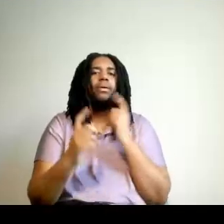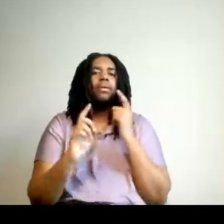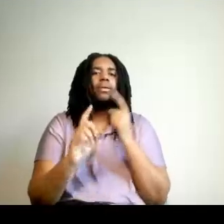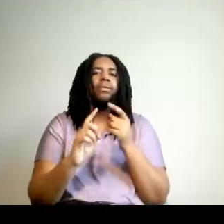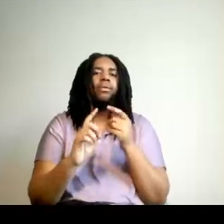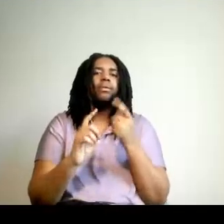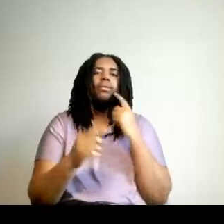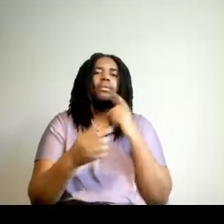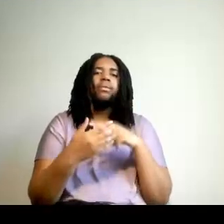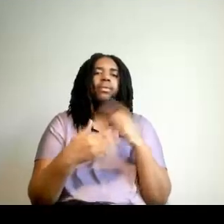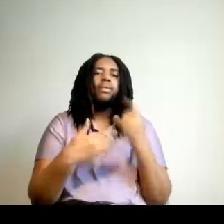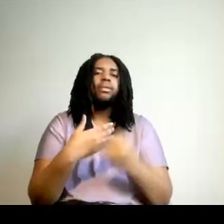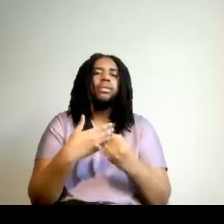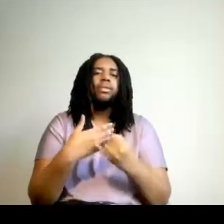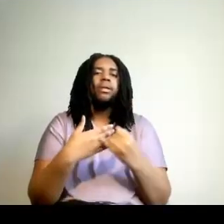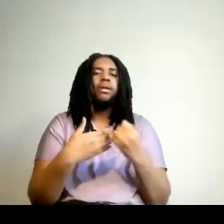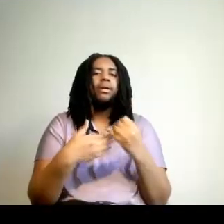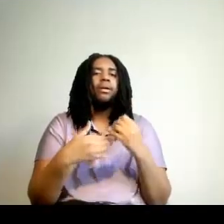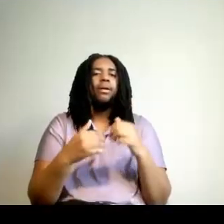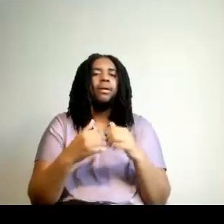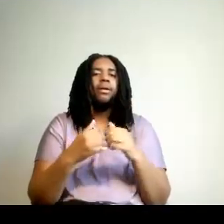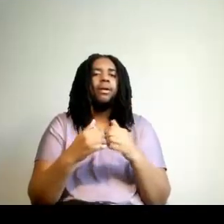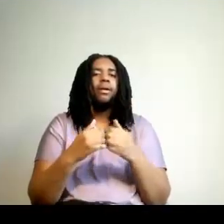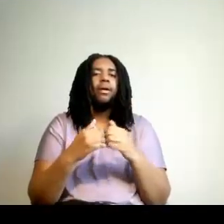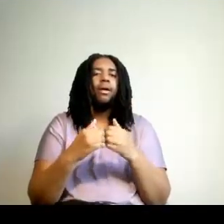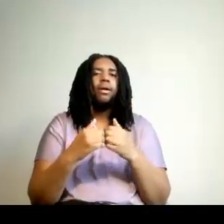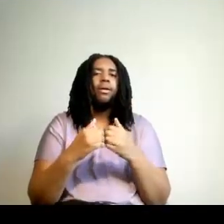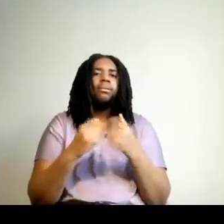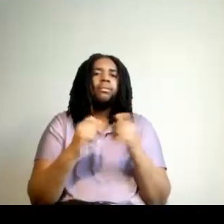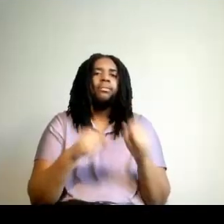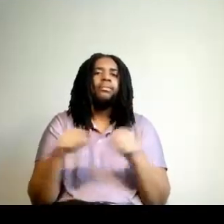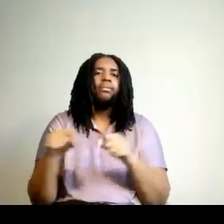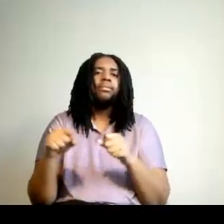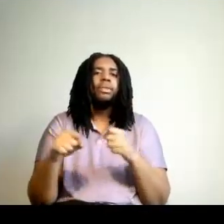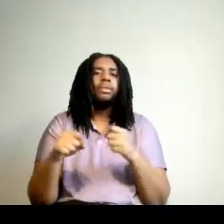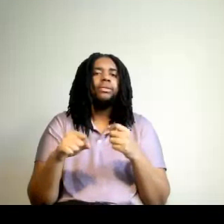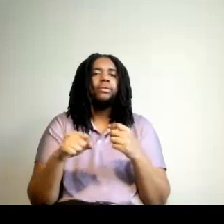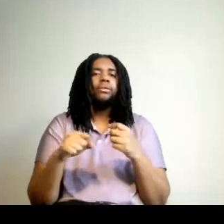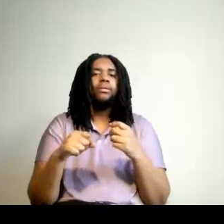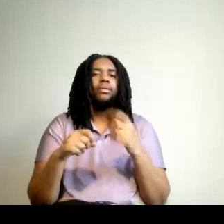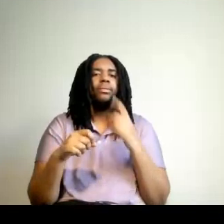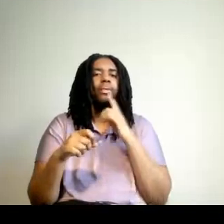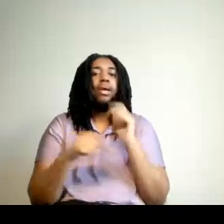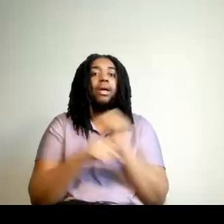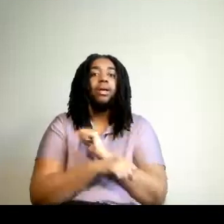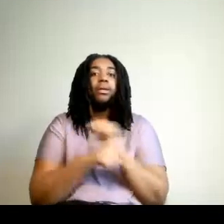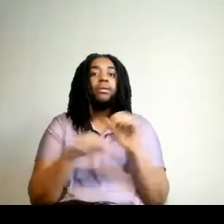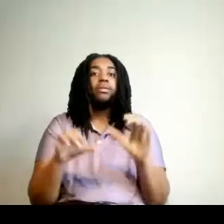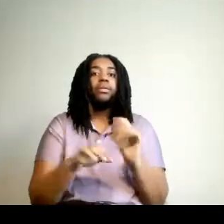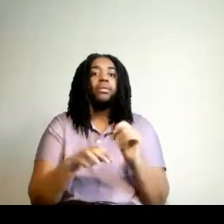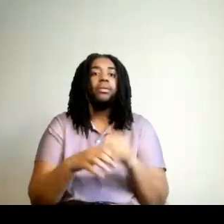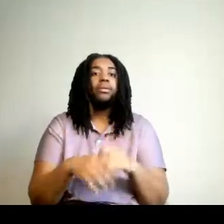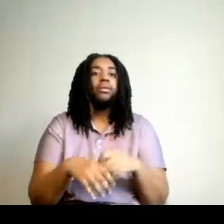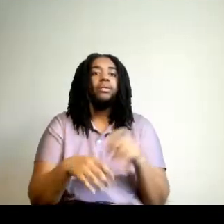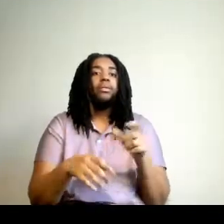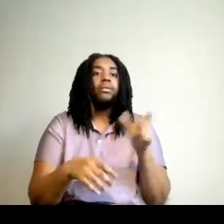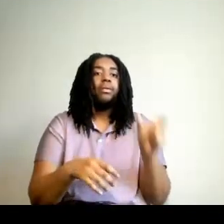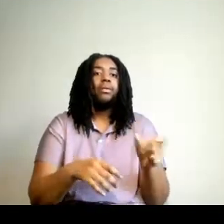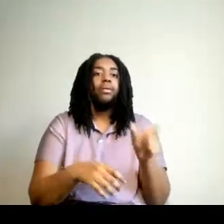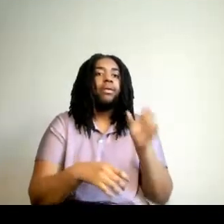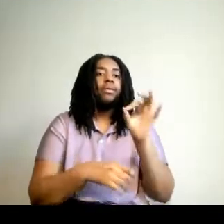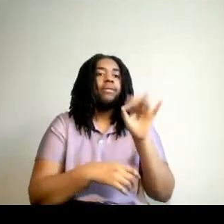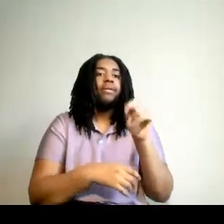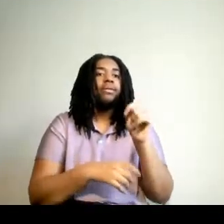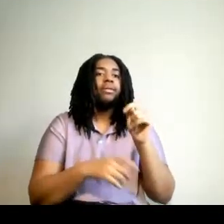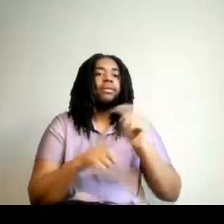and how feasible it is to put these into practice. So when we're looking at fit, we were looking at several different